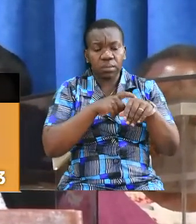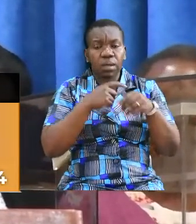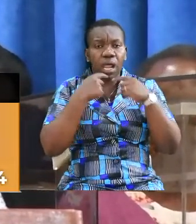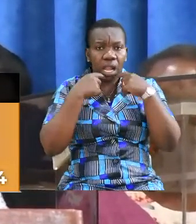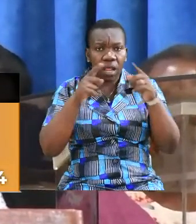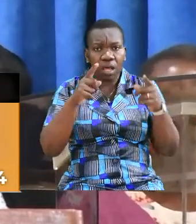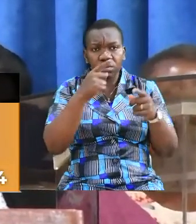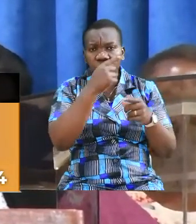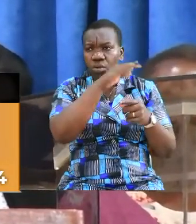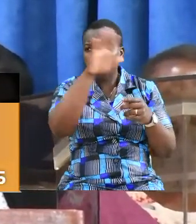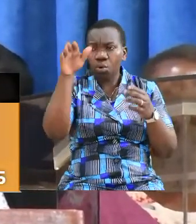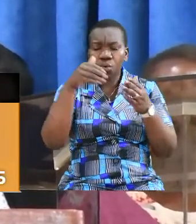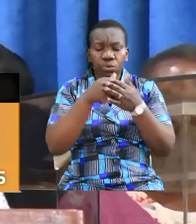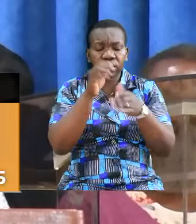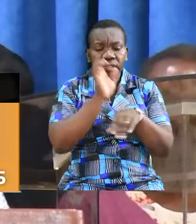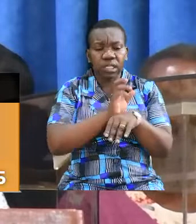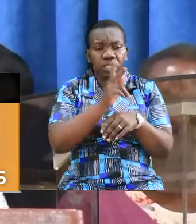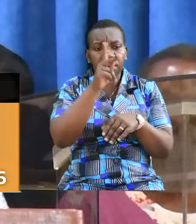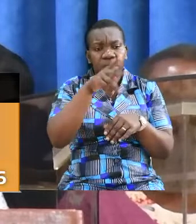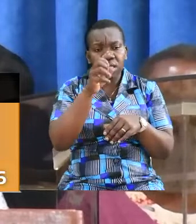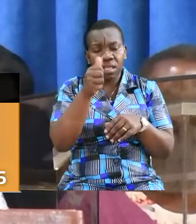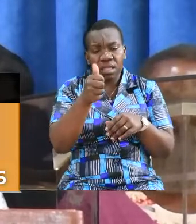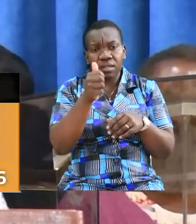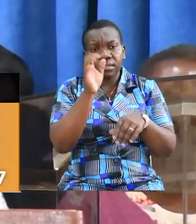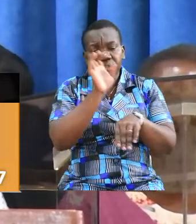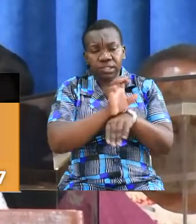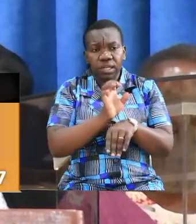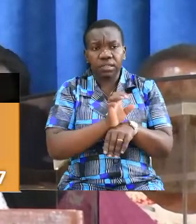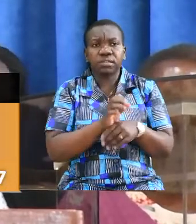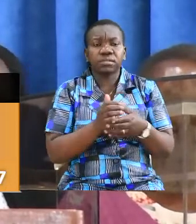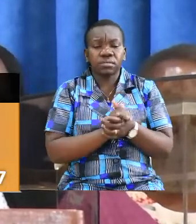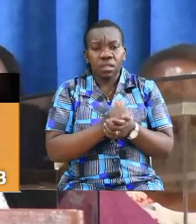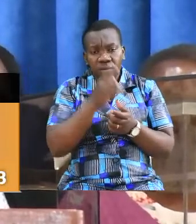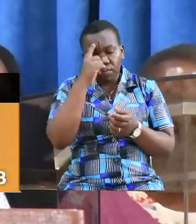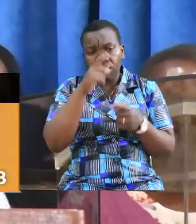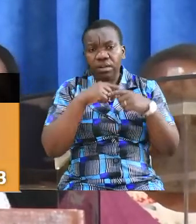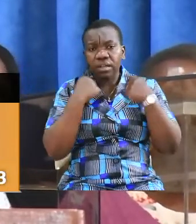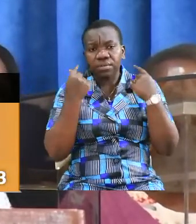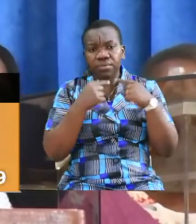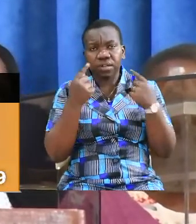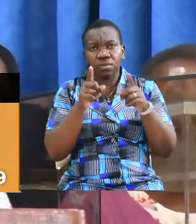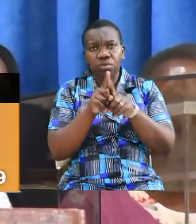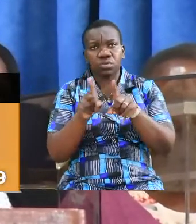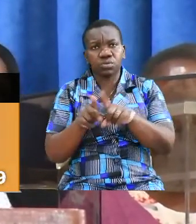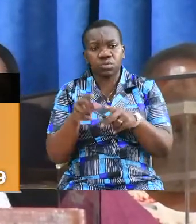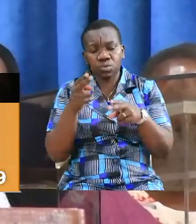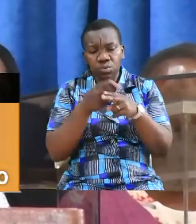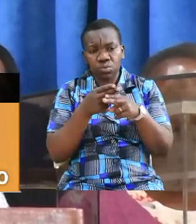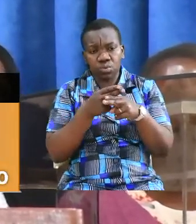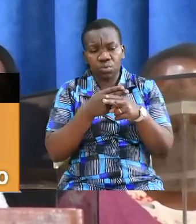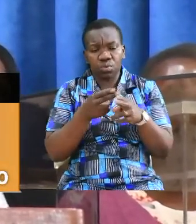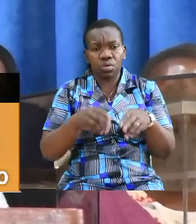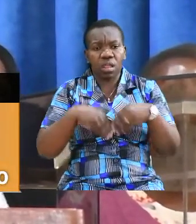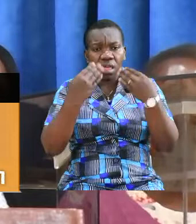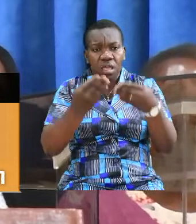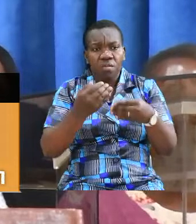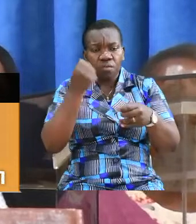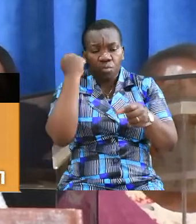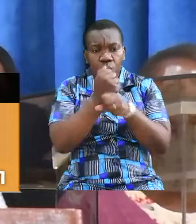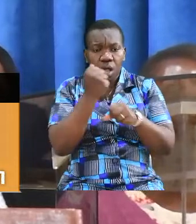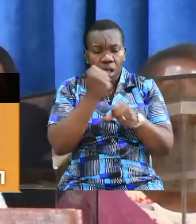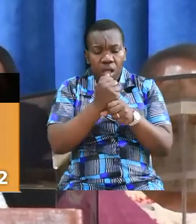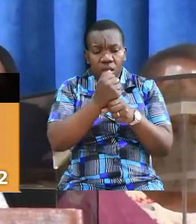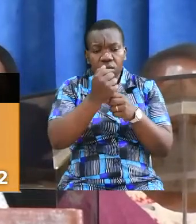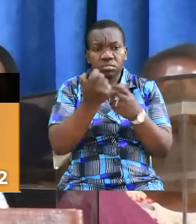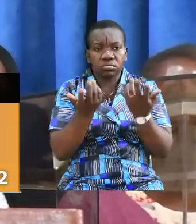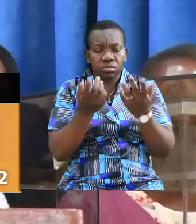to 2022. The presbytery adopted the report and recommendation of the said commission and hereby resolved